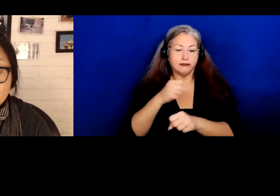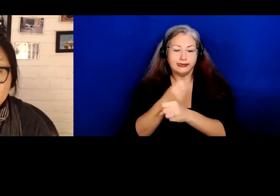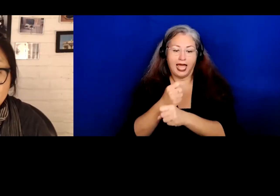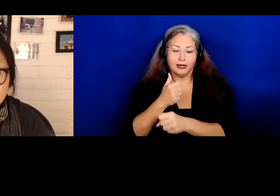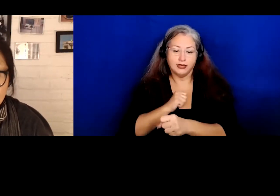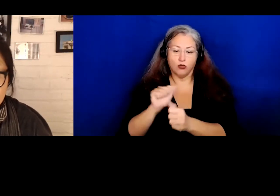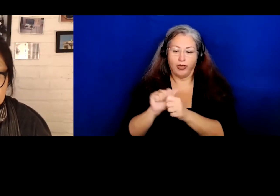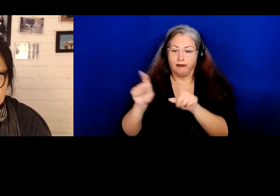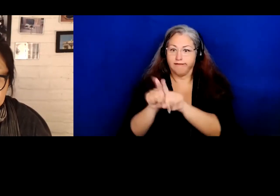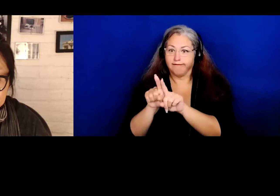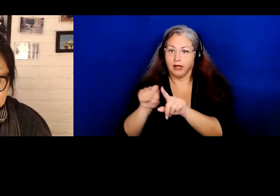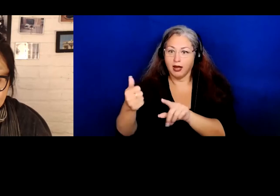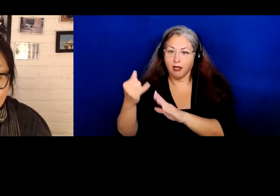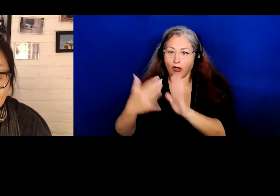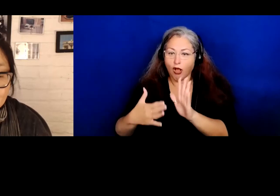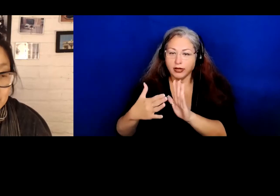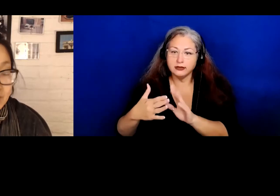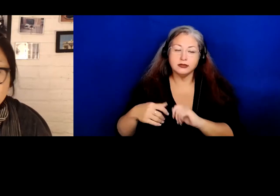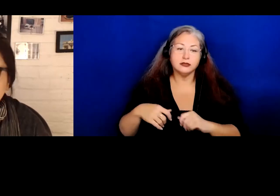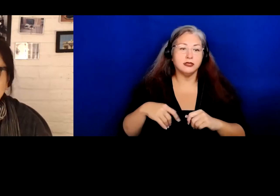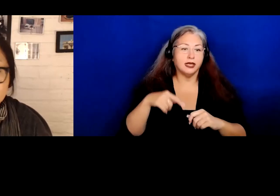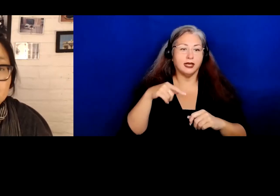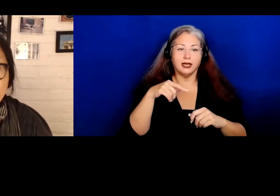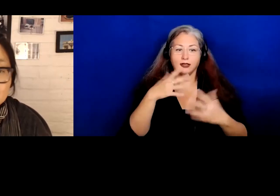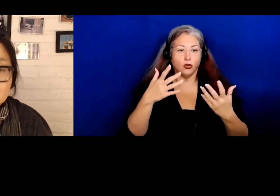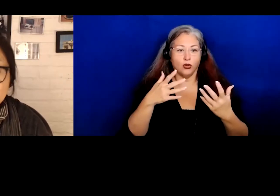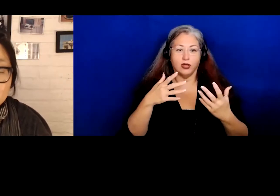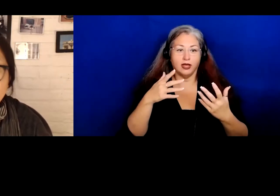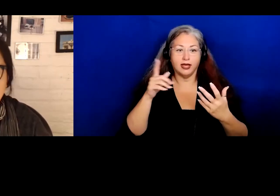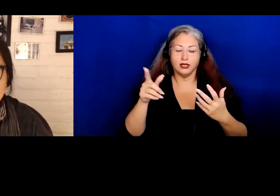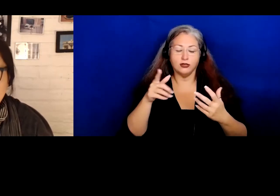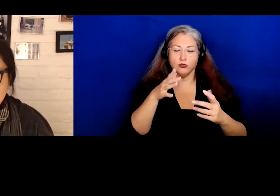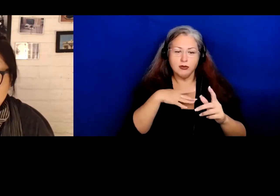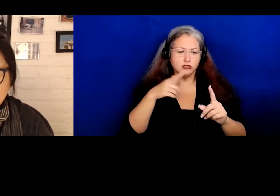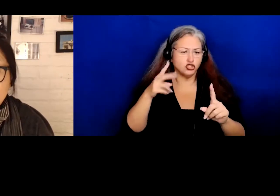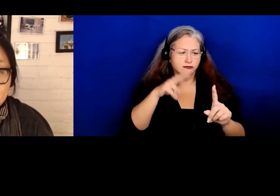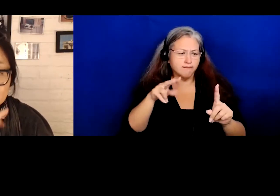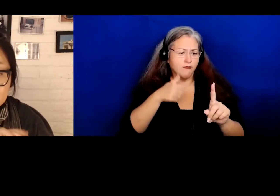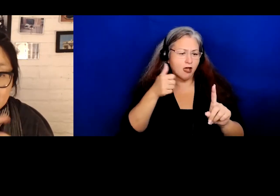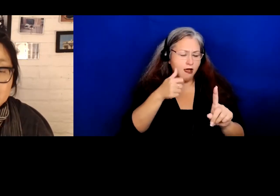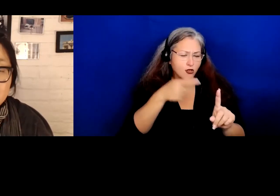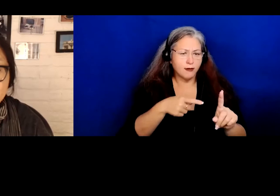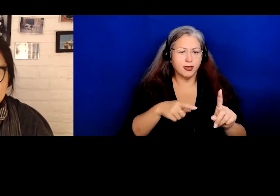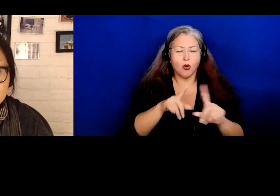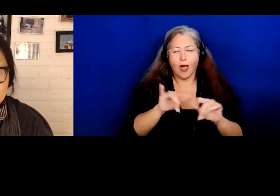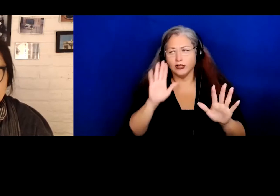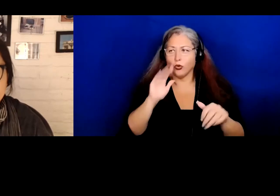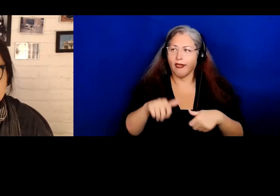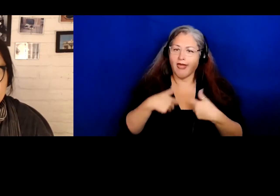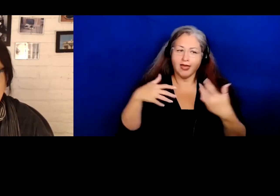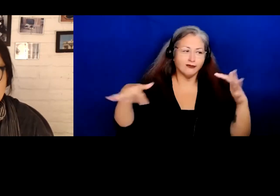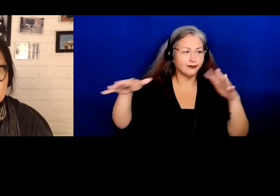another artist for a year. And the book just sort of follows her trying to work that project while life itself starts